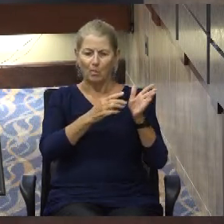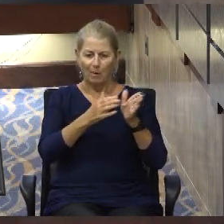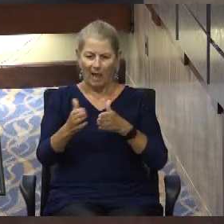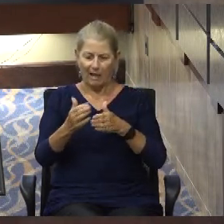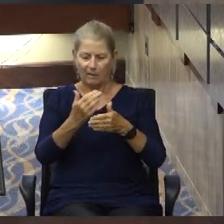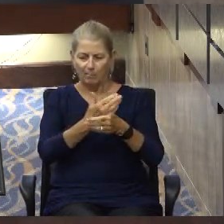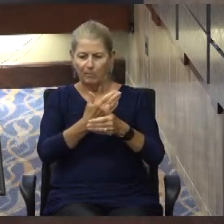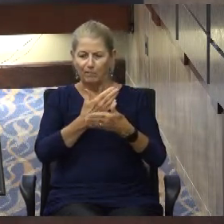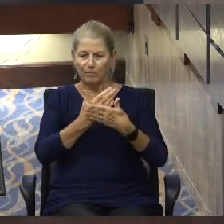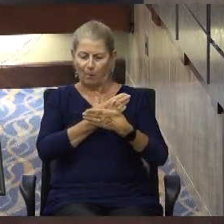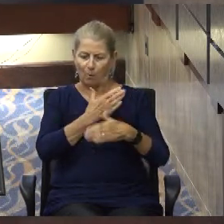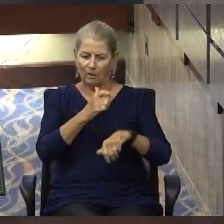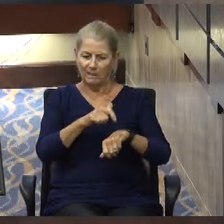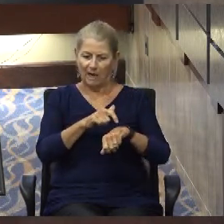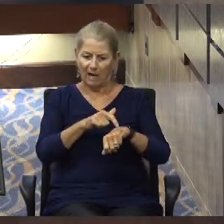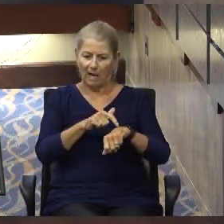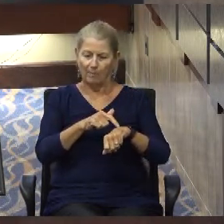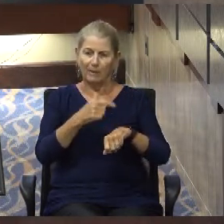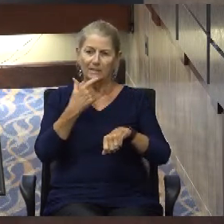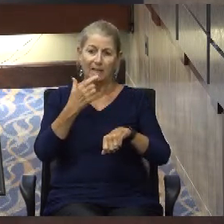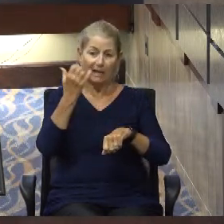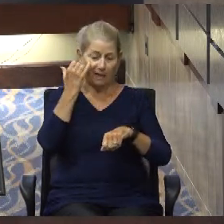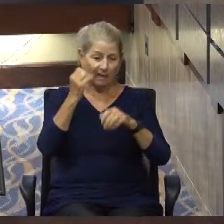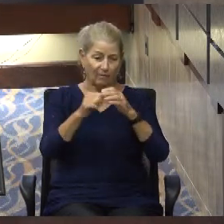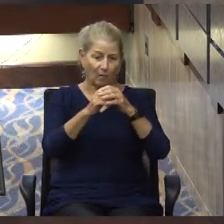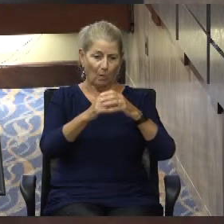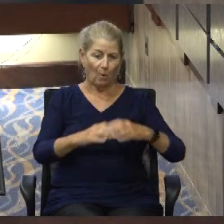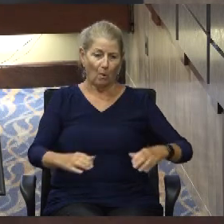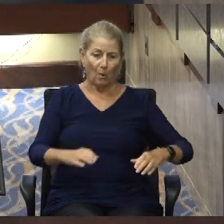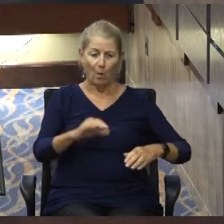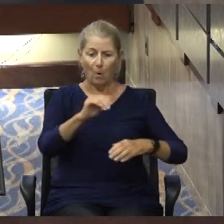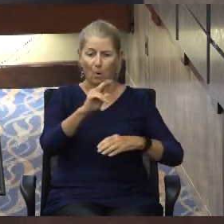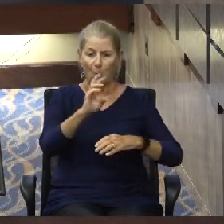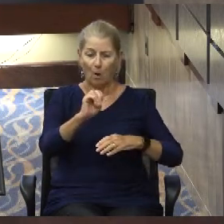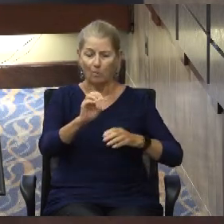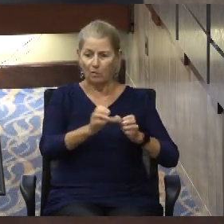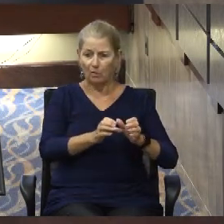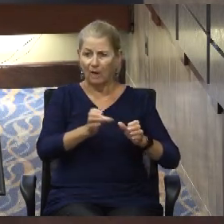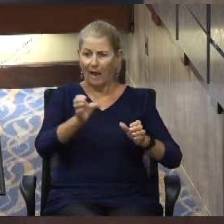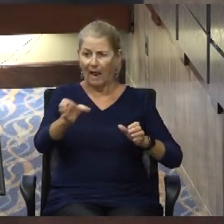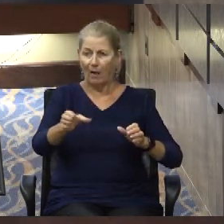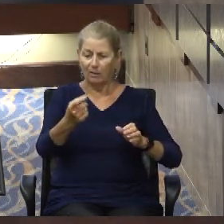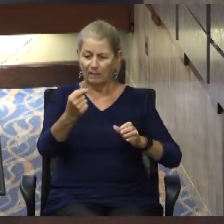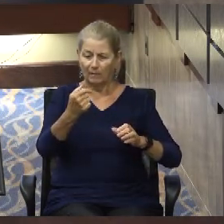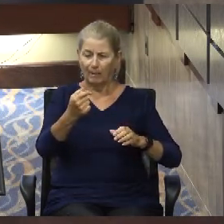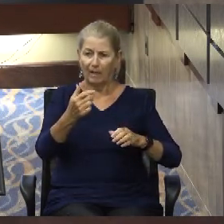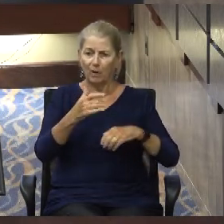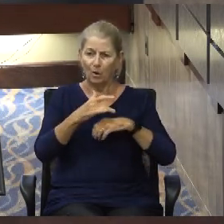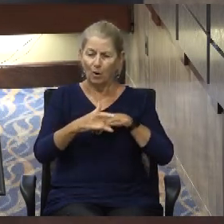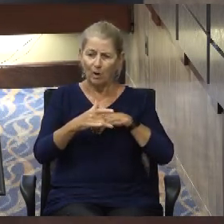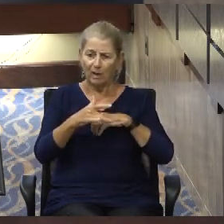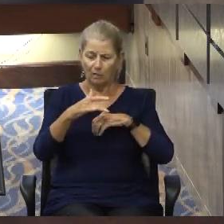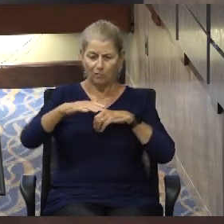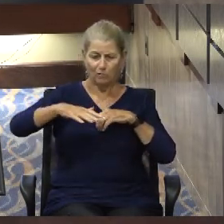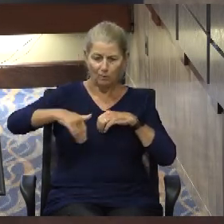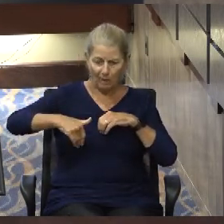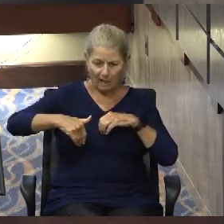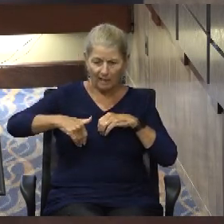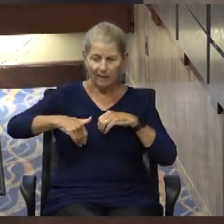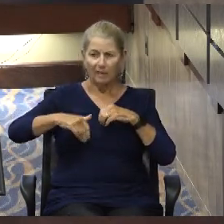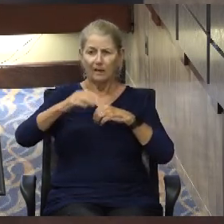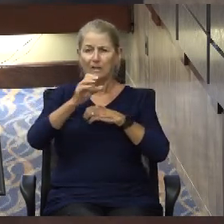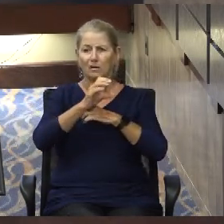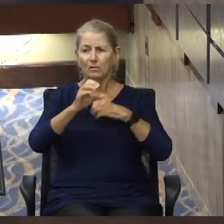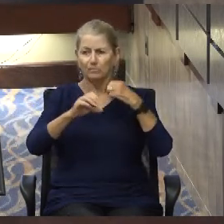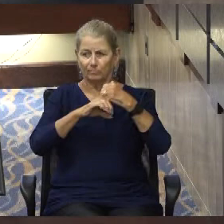time and seeing, if cones are out a little bit too early or a little too late in the construction process, can we remove those? Or